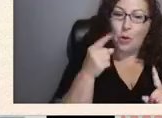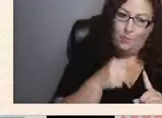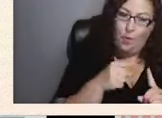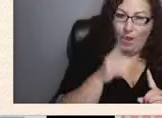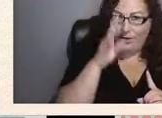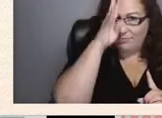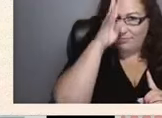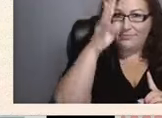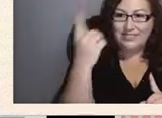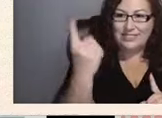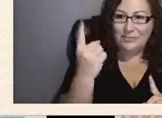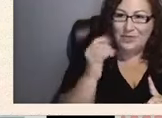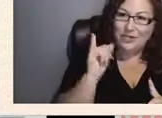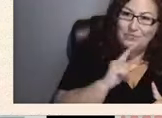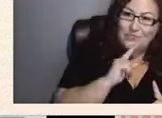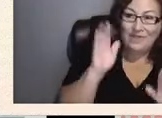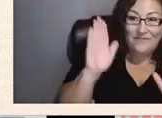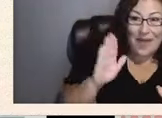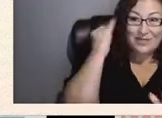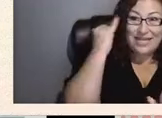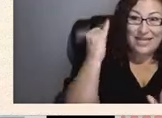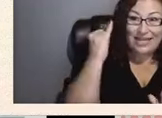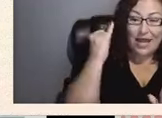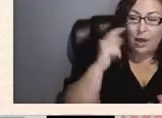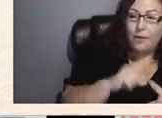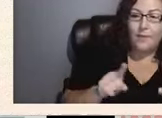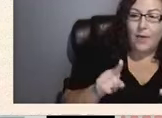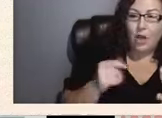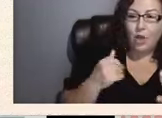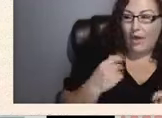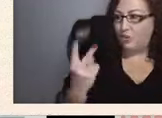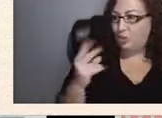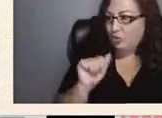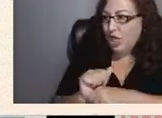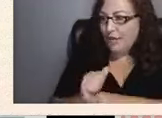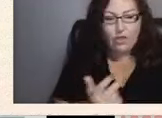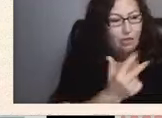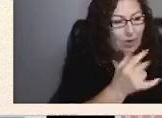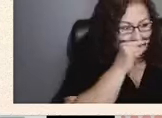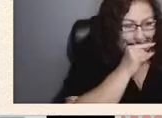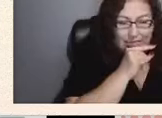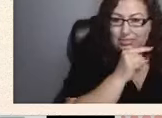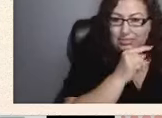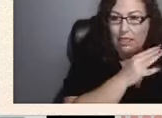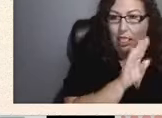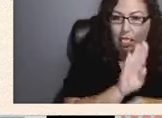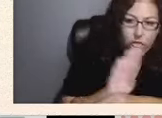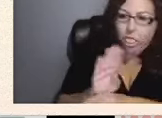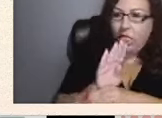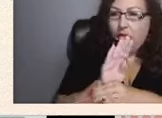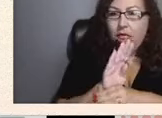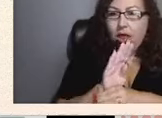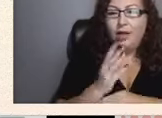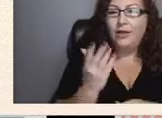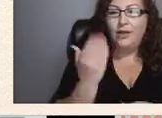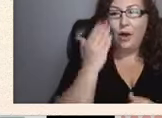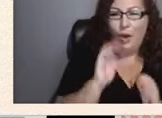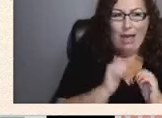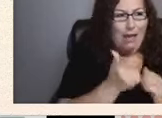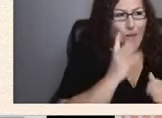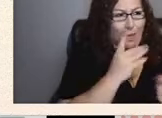of this really fabulous idea, but then you've got two jobs and three kids and you don't know how it's going to happen. So we want